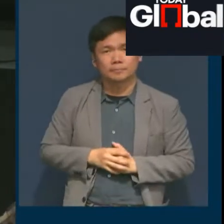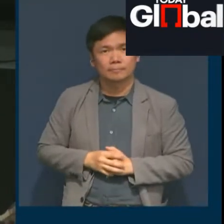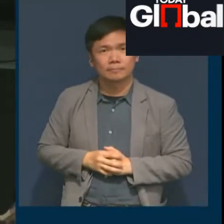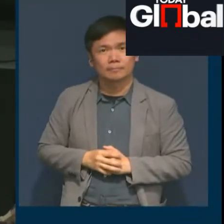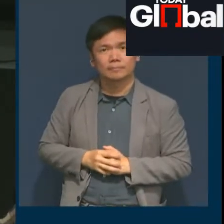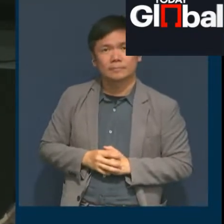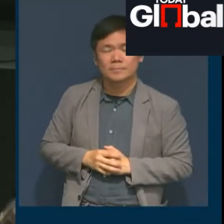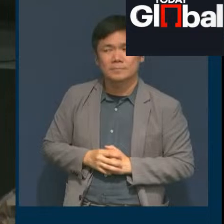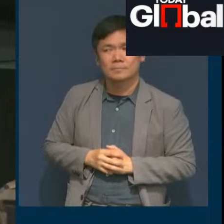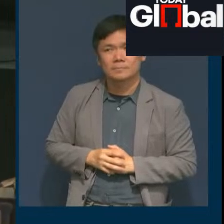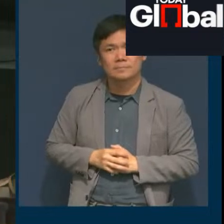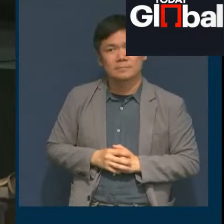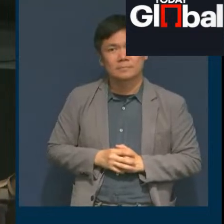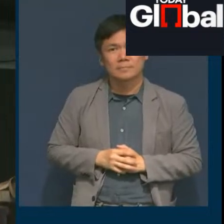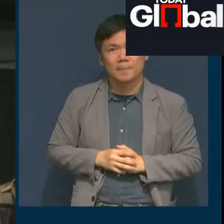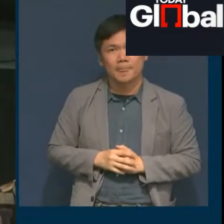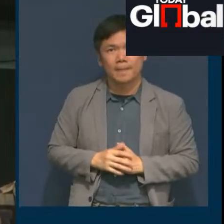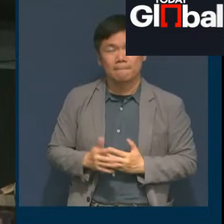of